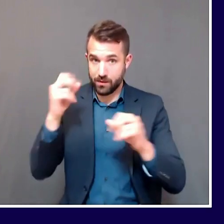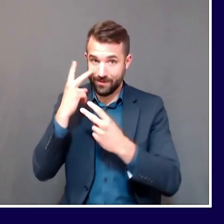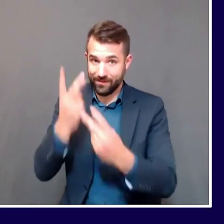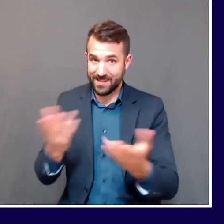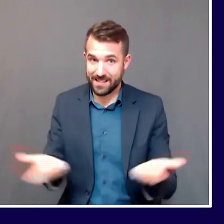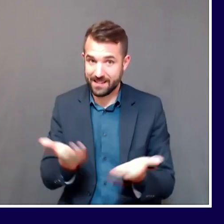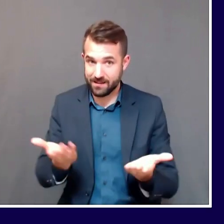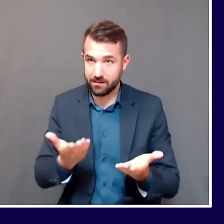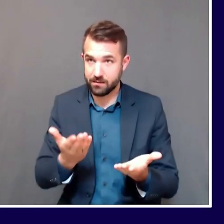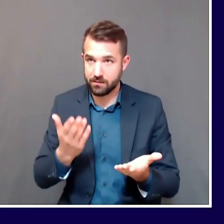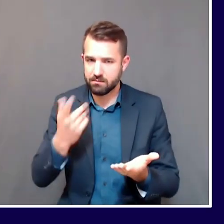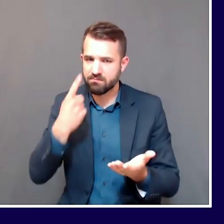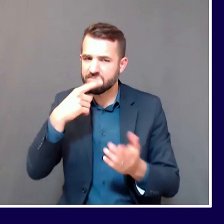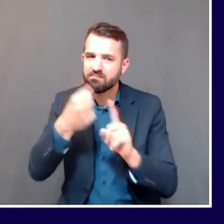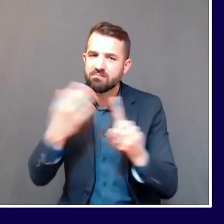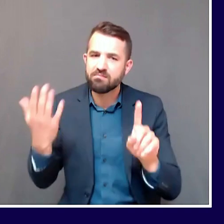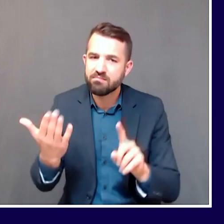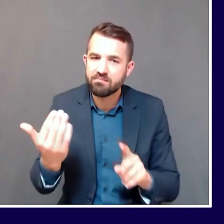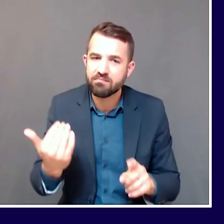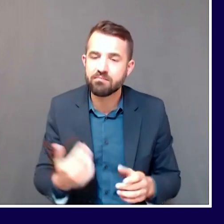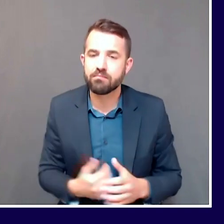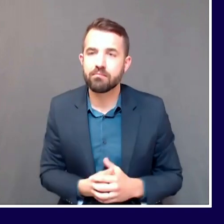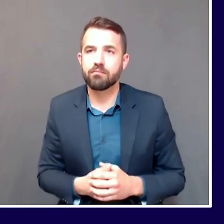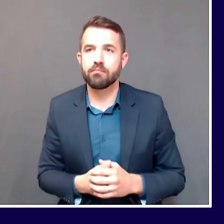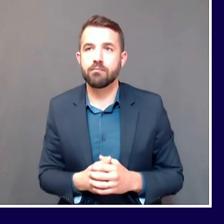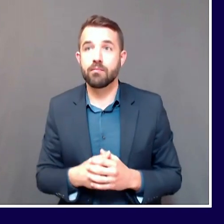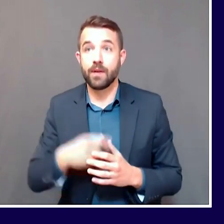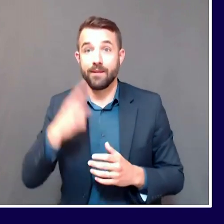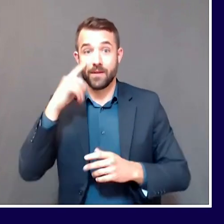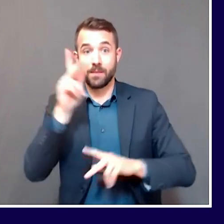maybe for not only the residents of Guilford,